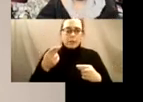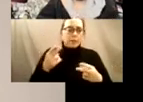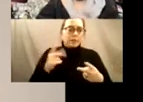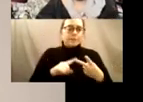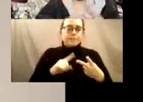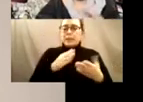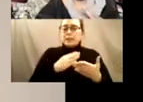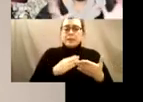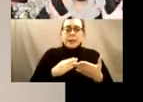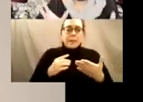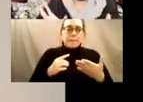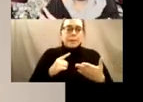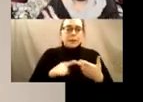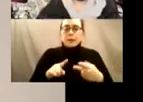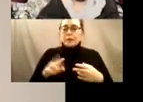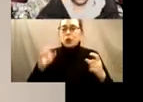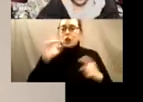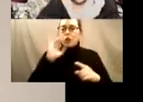some clocks